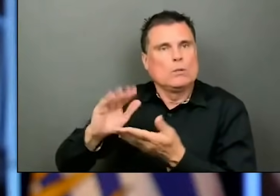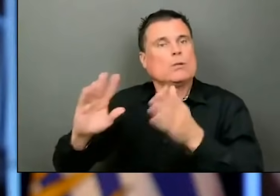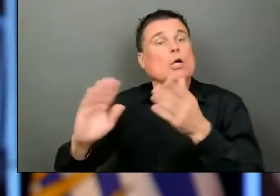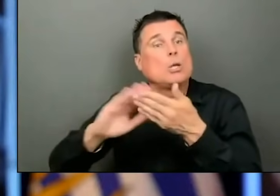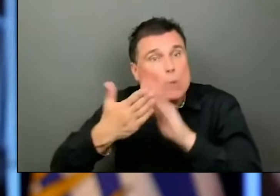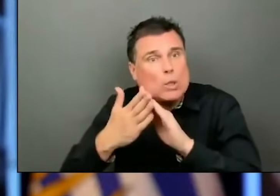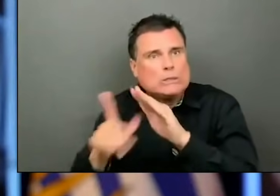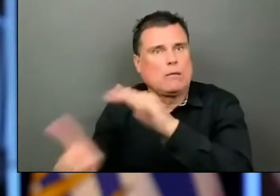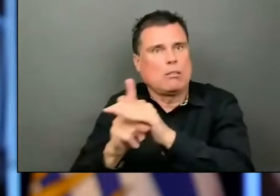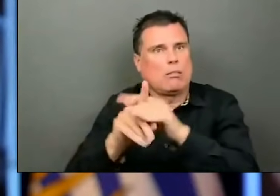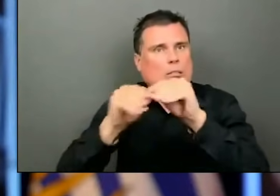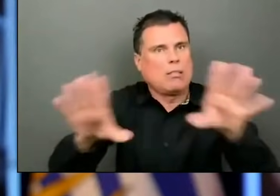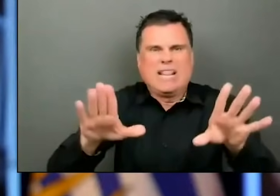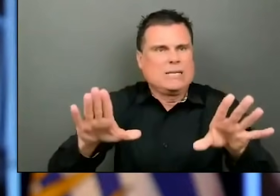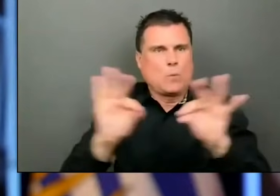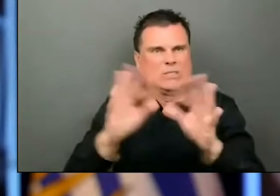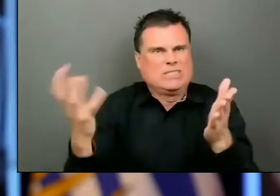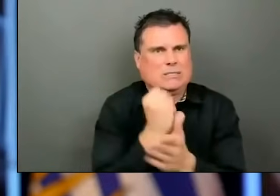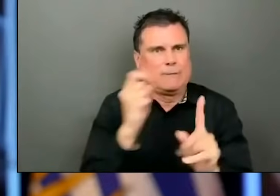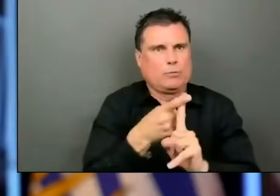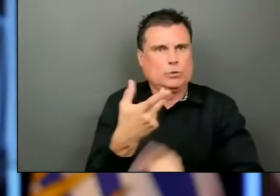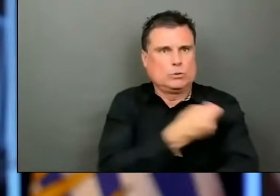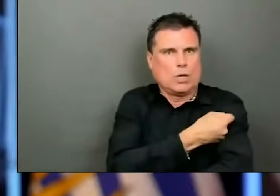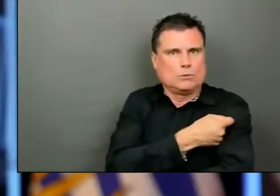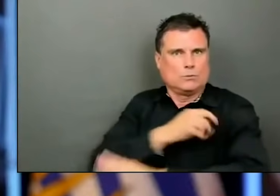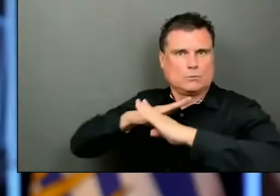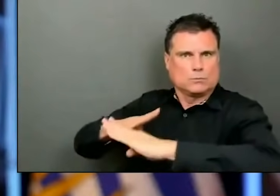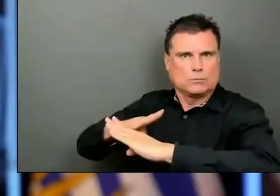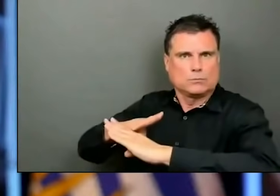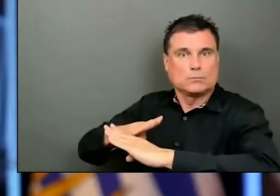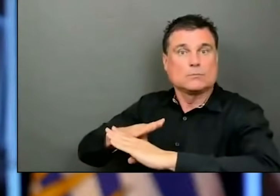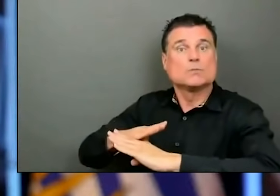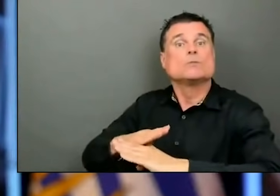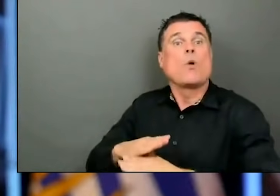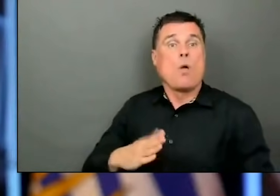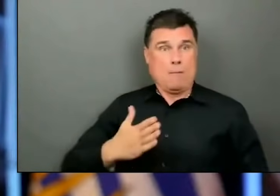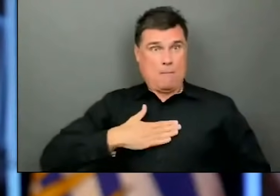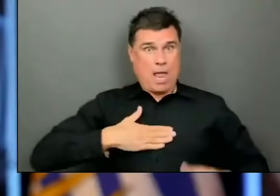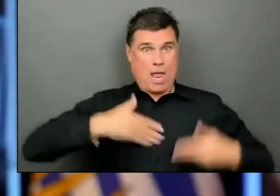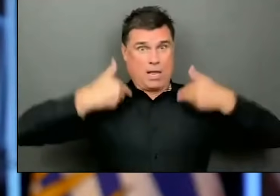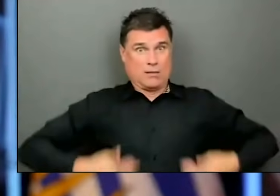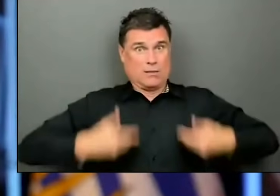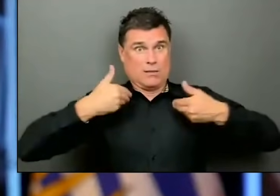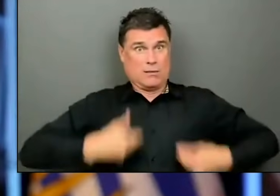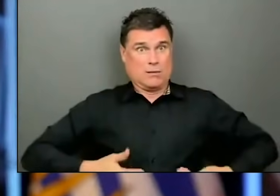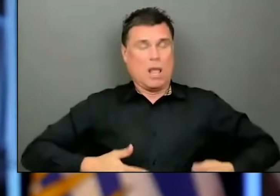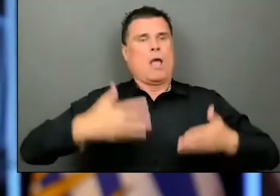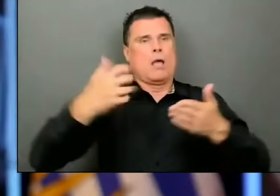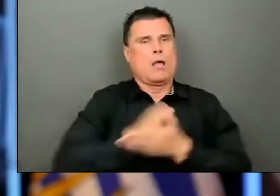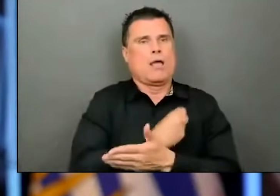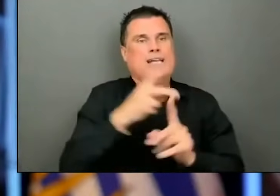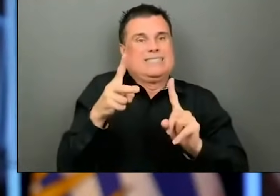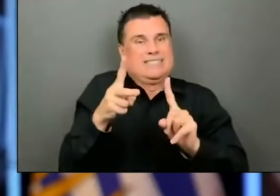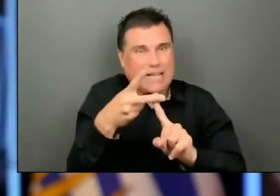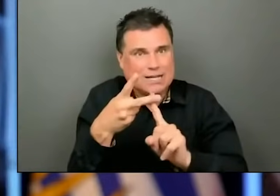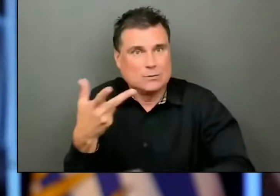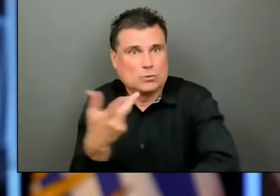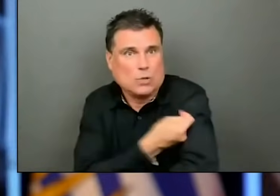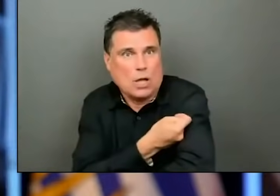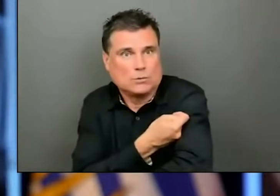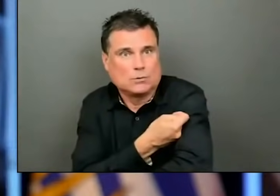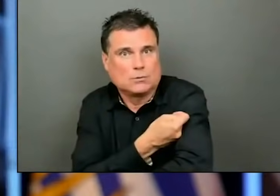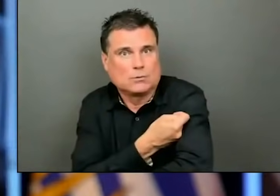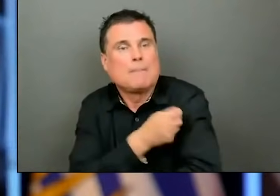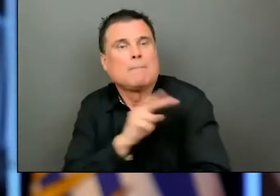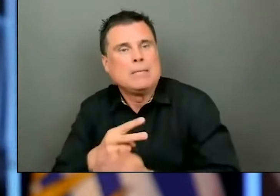we need to boost everybody's individual protection with the second dose, starting with those who are more likely to have severe illness